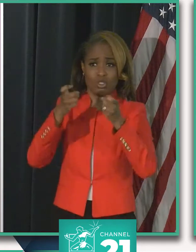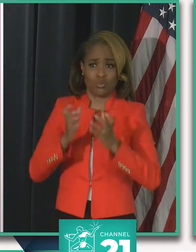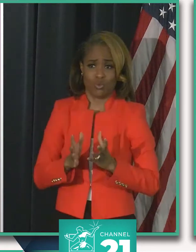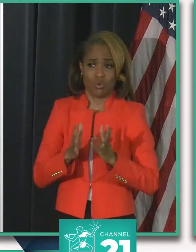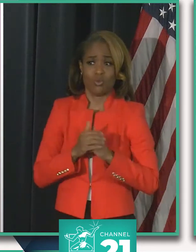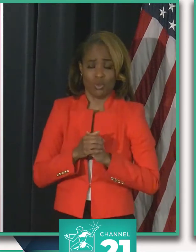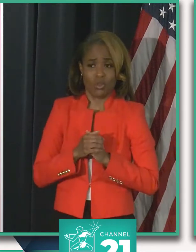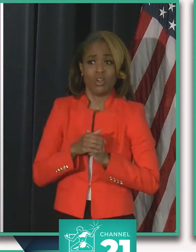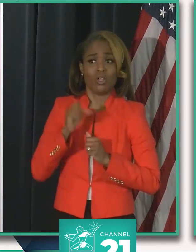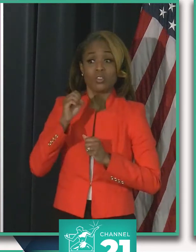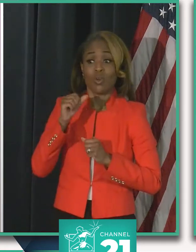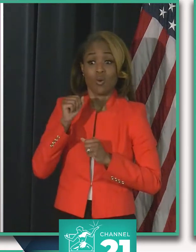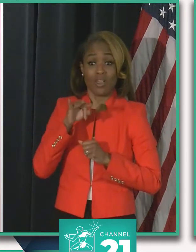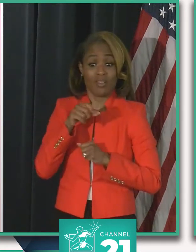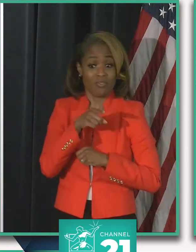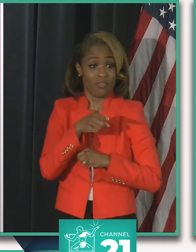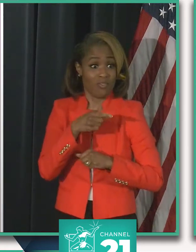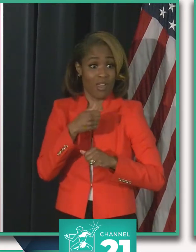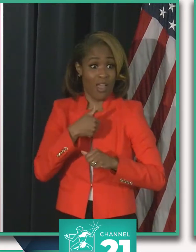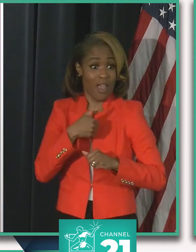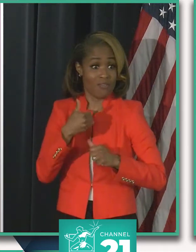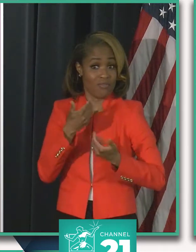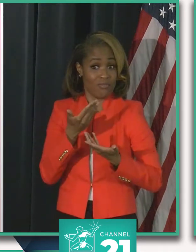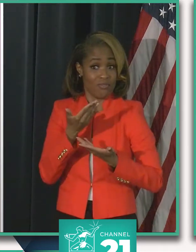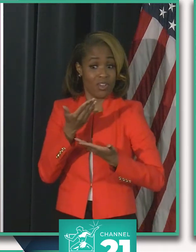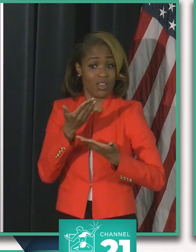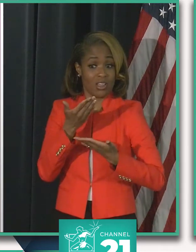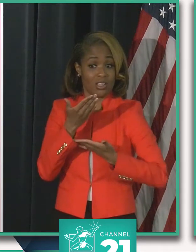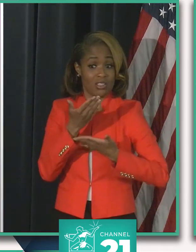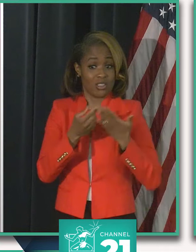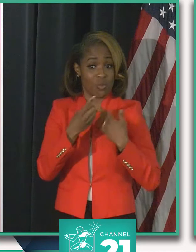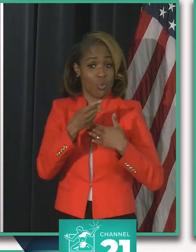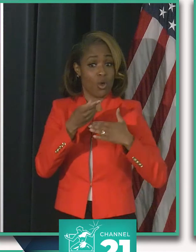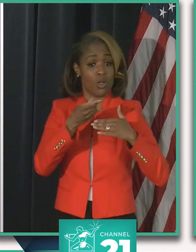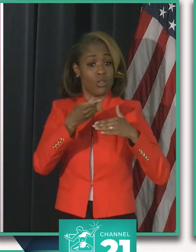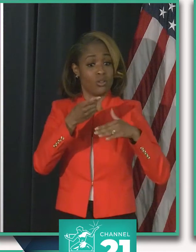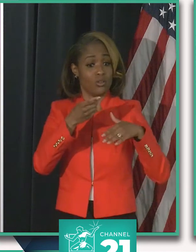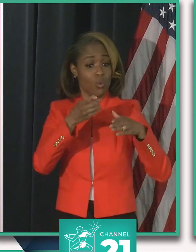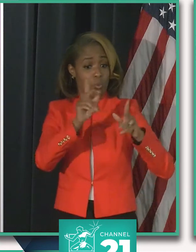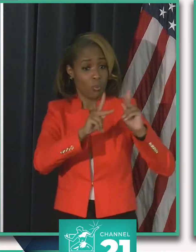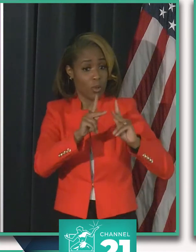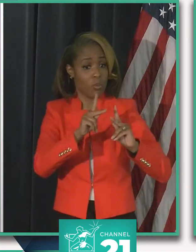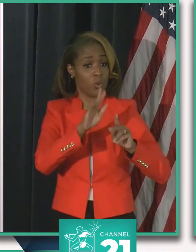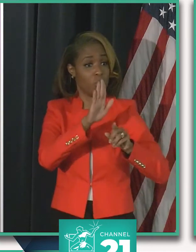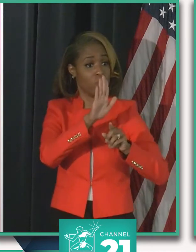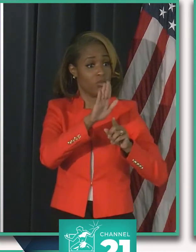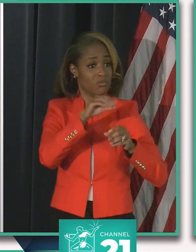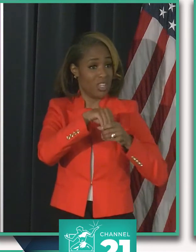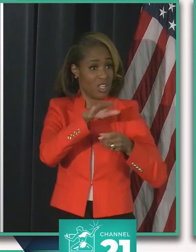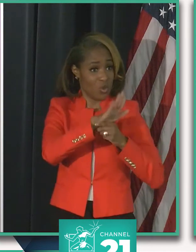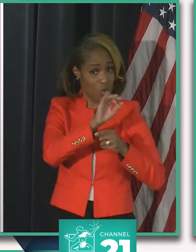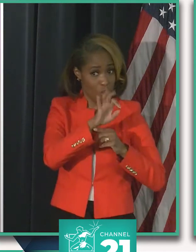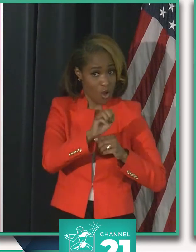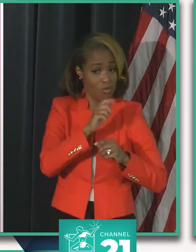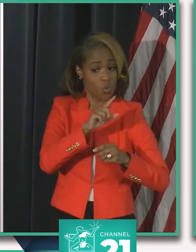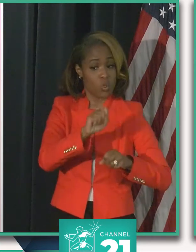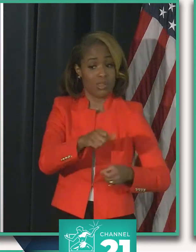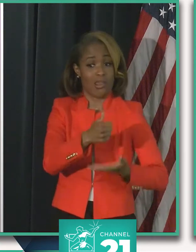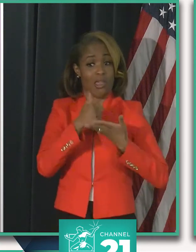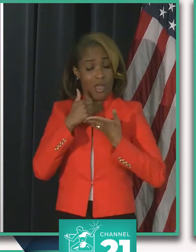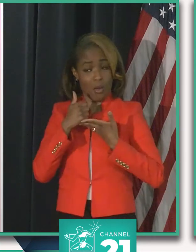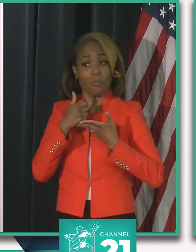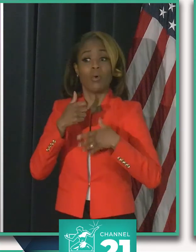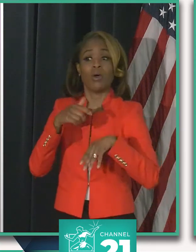So if there is an operation in your office that can help along that line, and working with